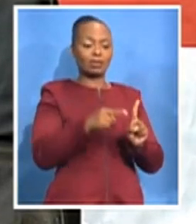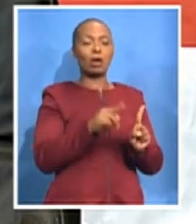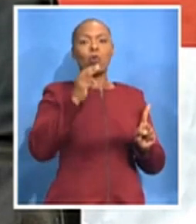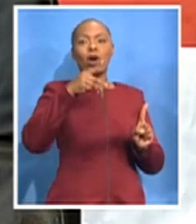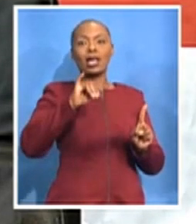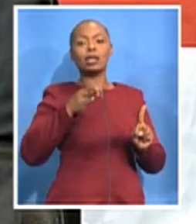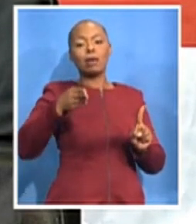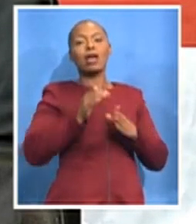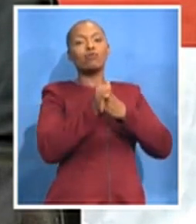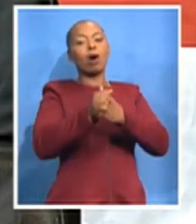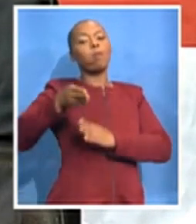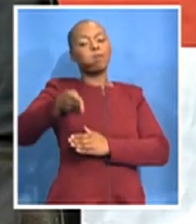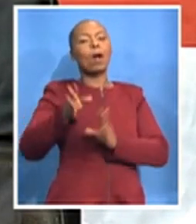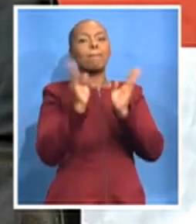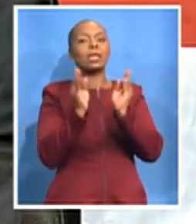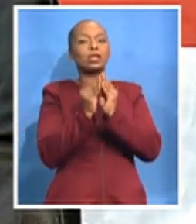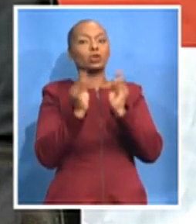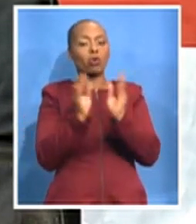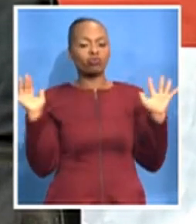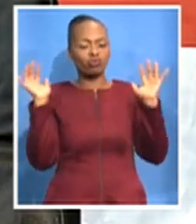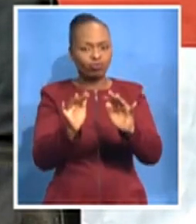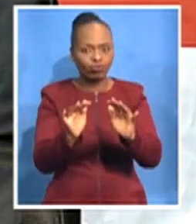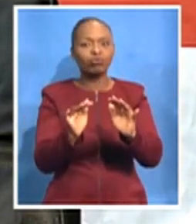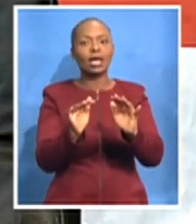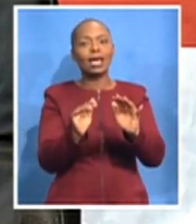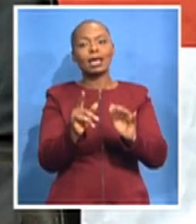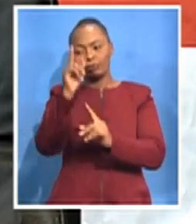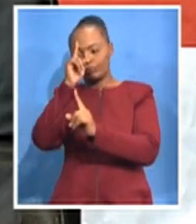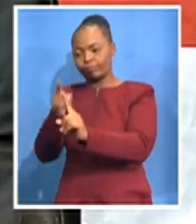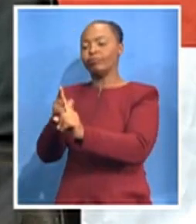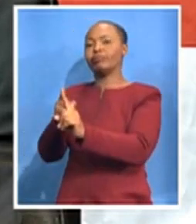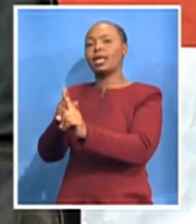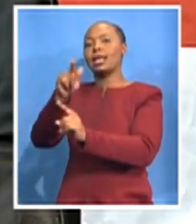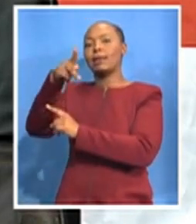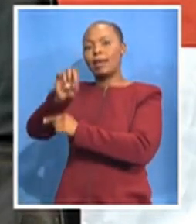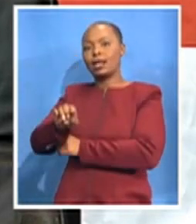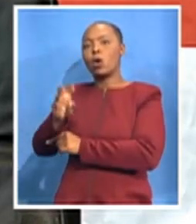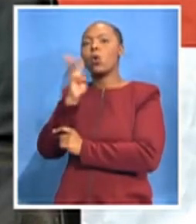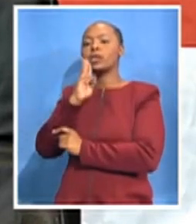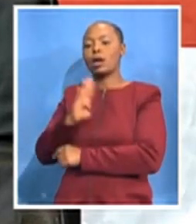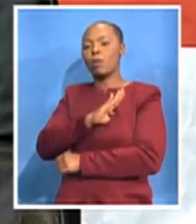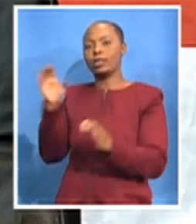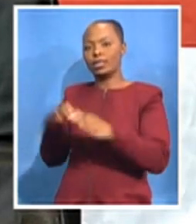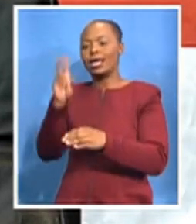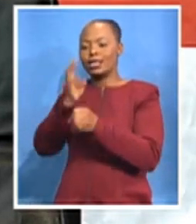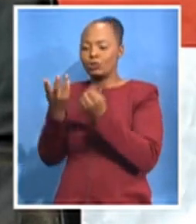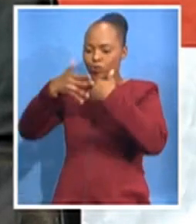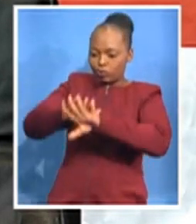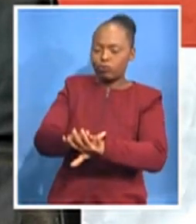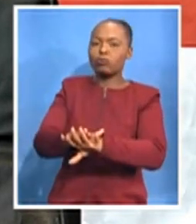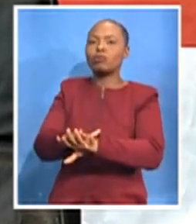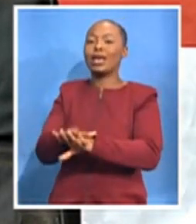directed Lepelle Water Board that they need to be appointed as implementing agents, because the Supreme Court of